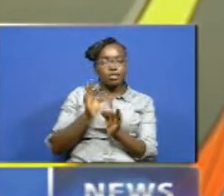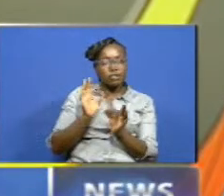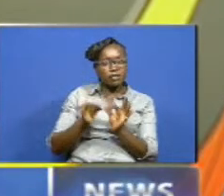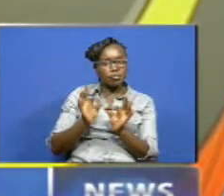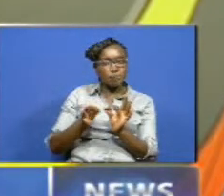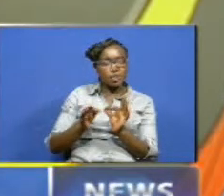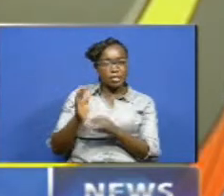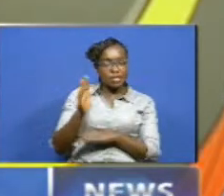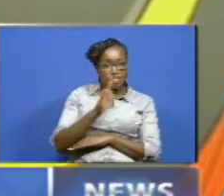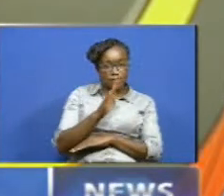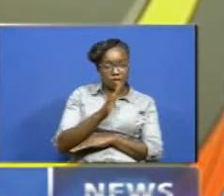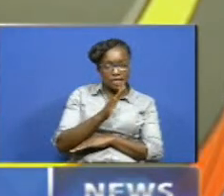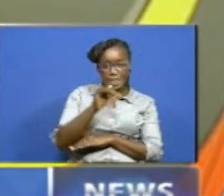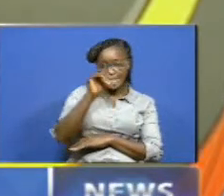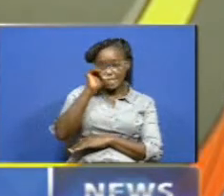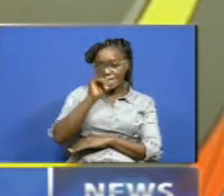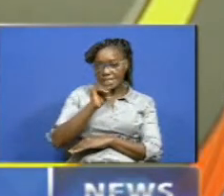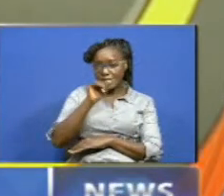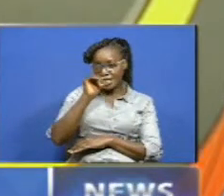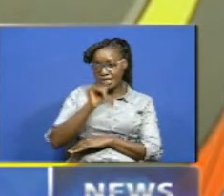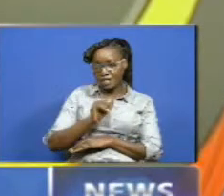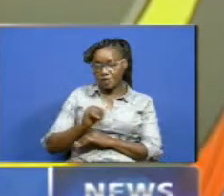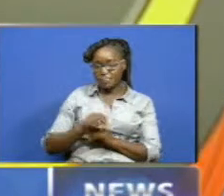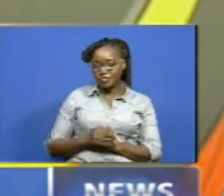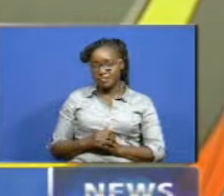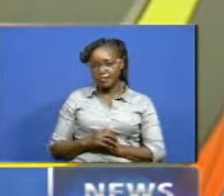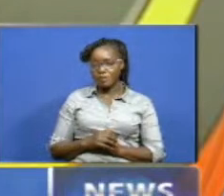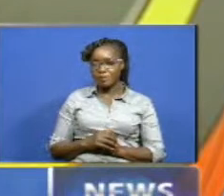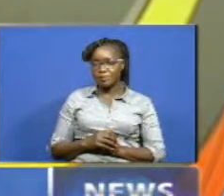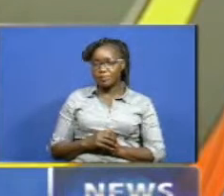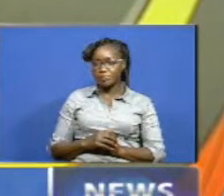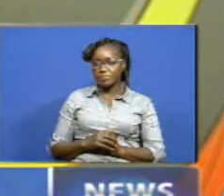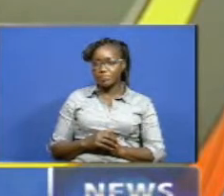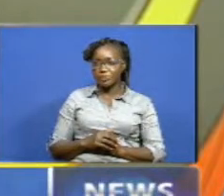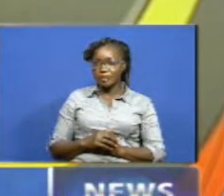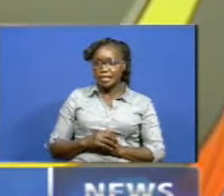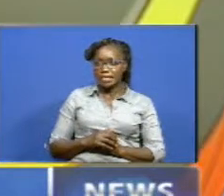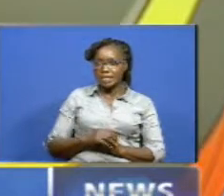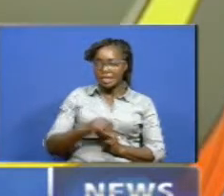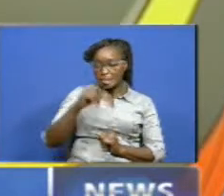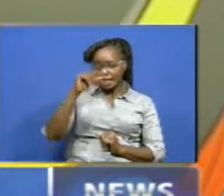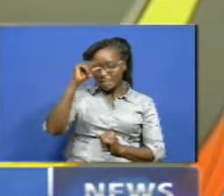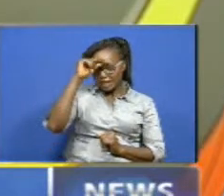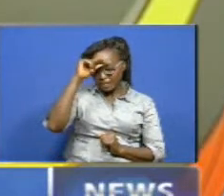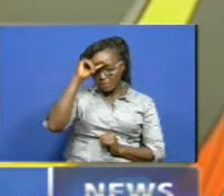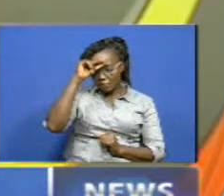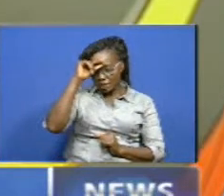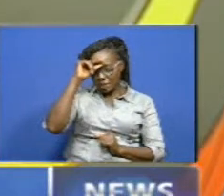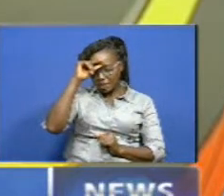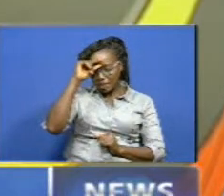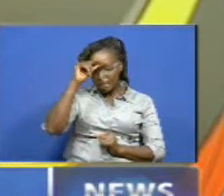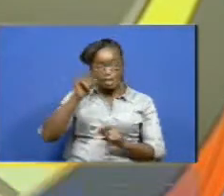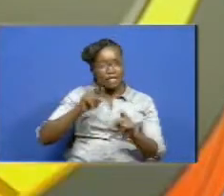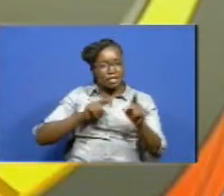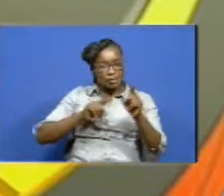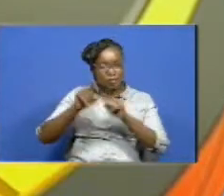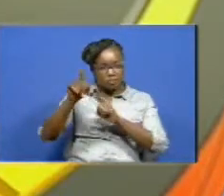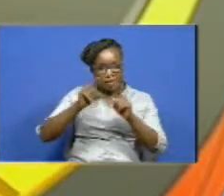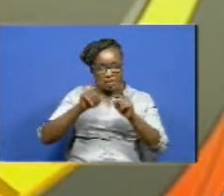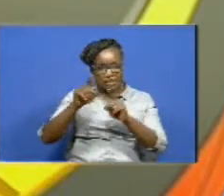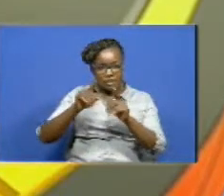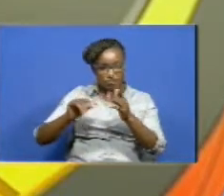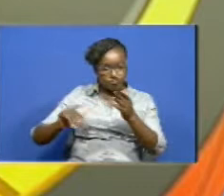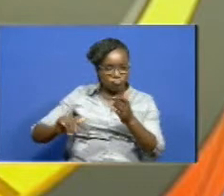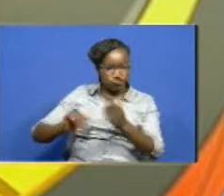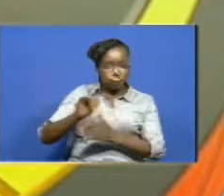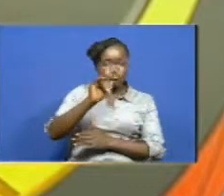this evening is Lensa Odingo. The government has suspended all passenger flights between Kenya